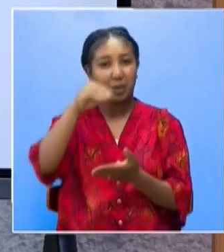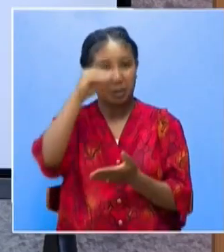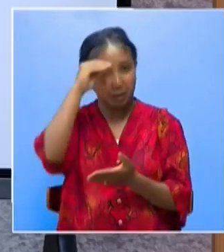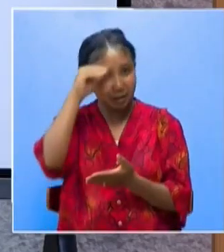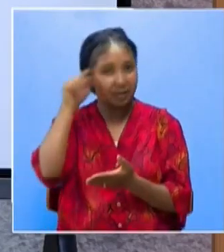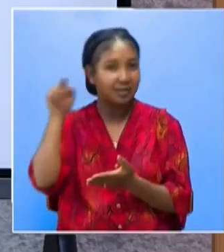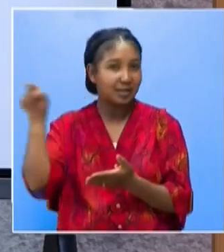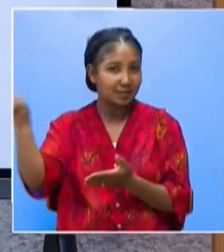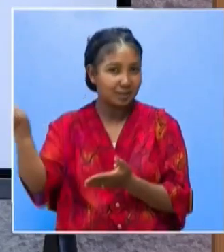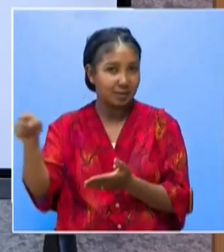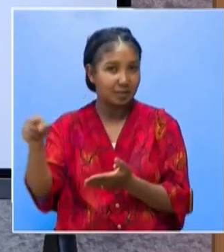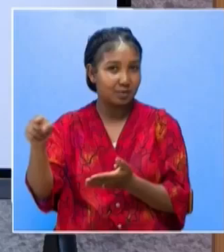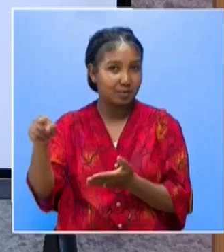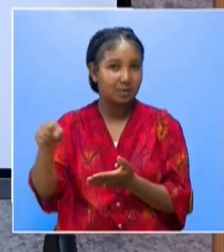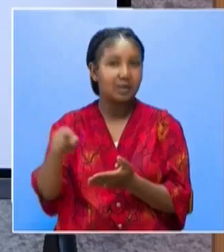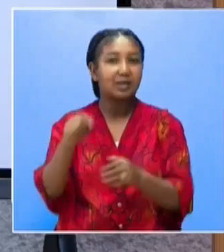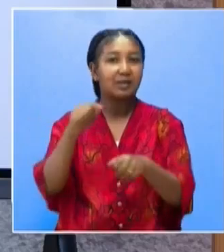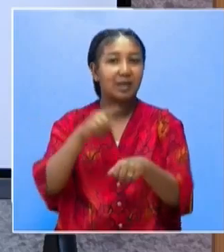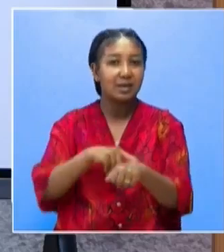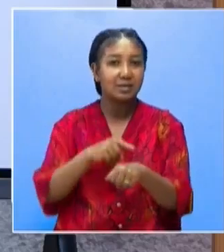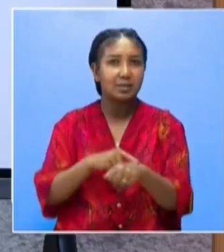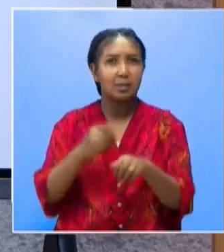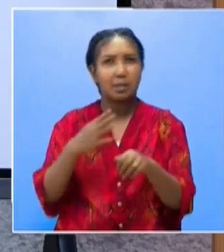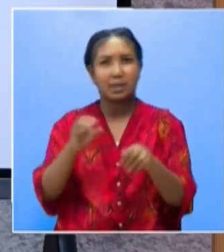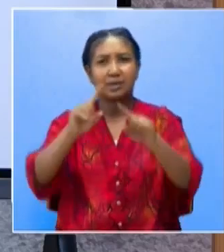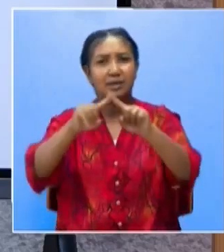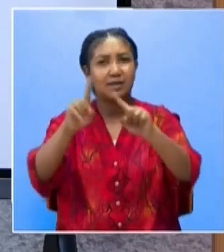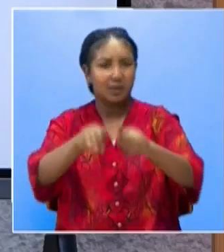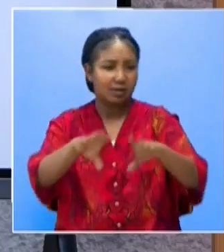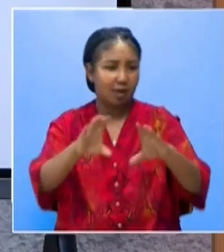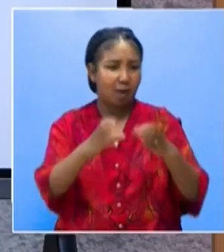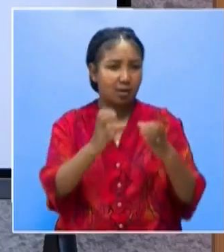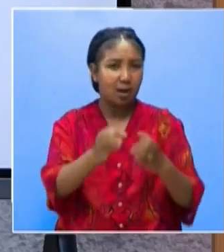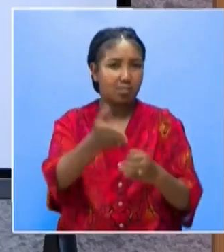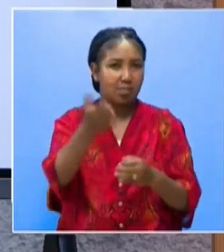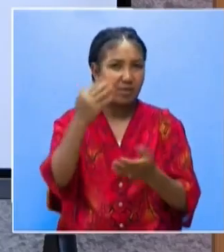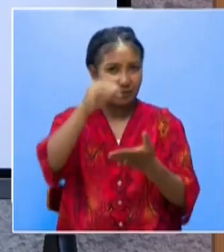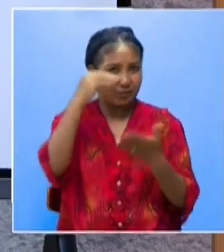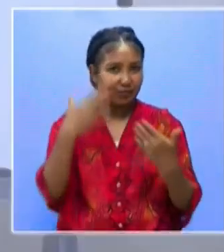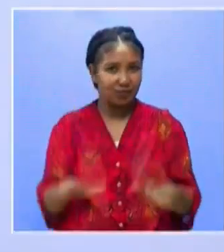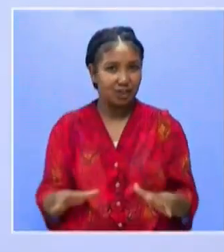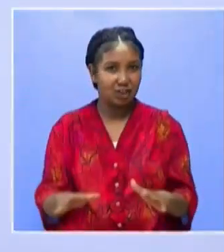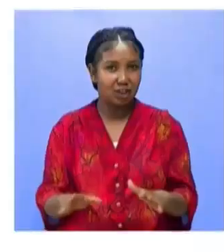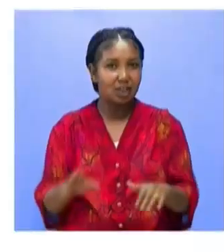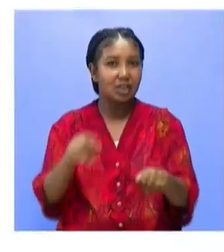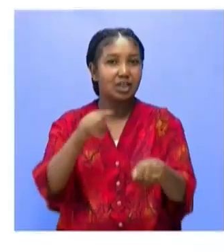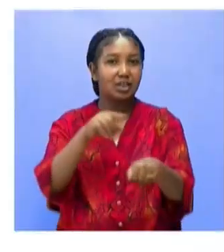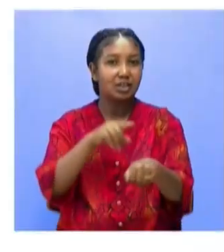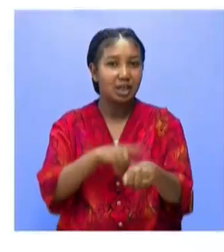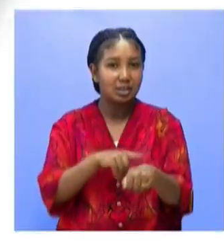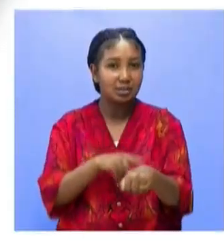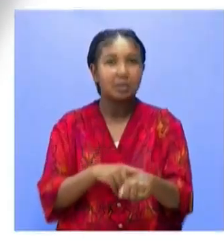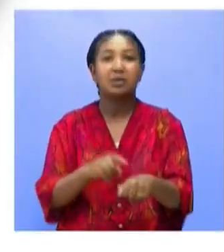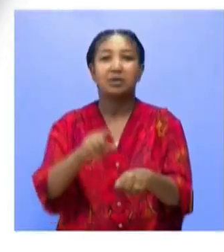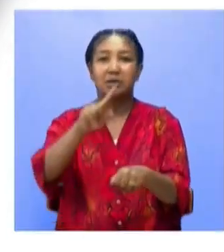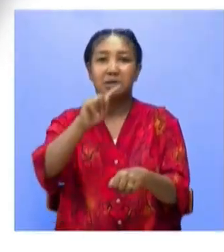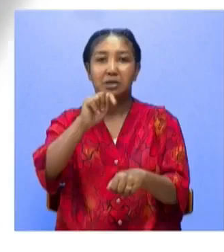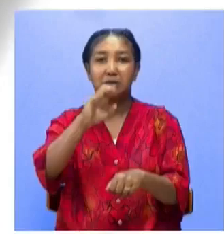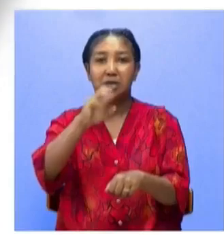this tense maybe in different classes. So, tense means time.